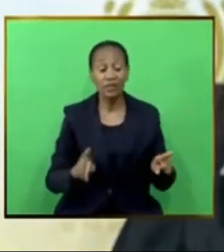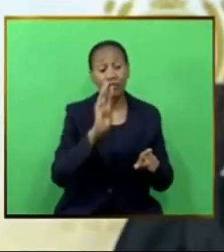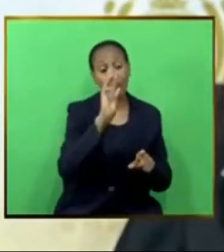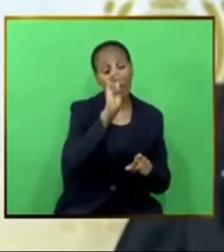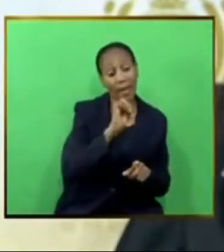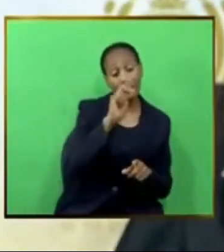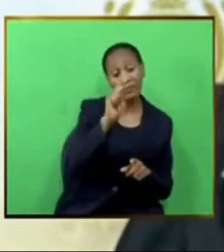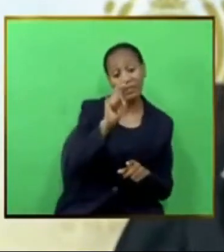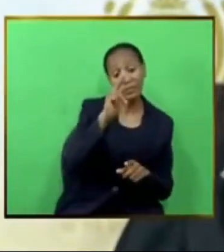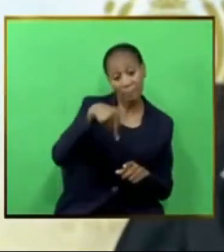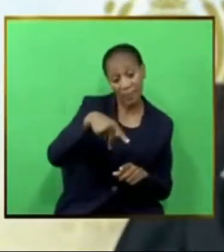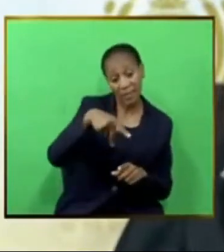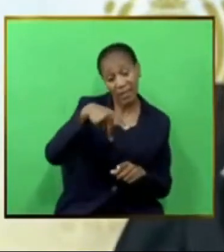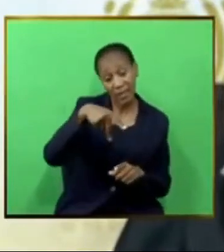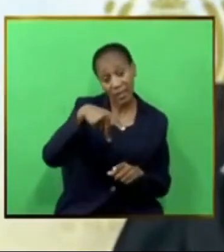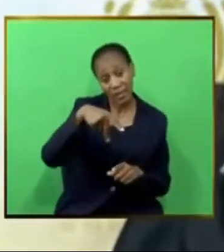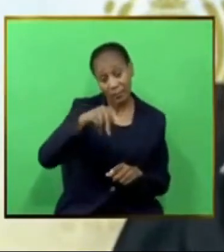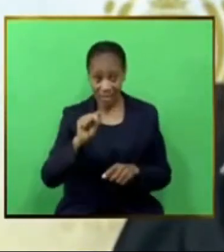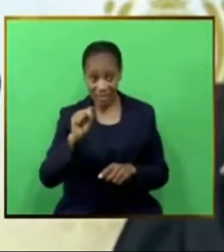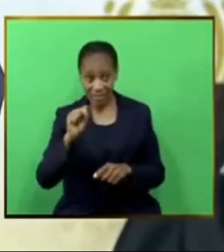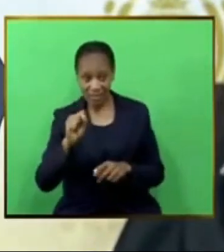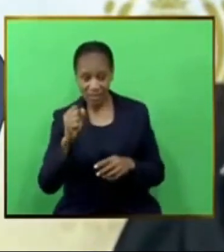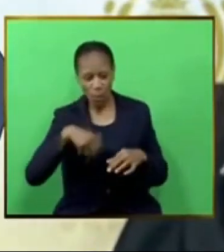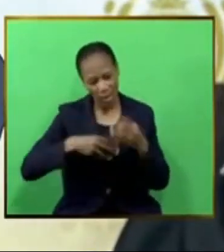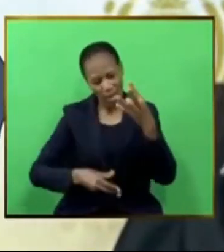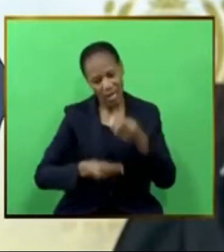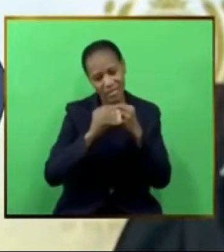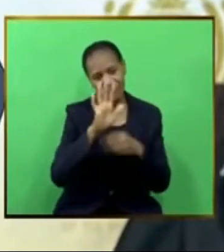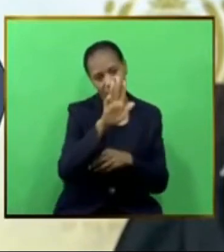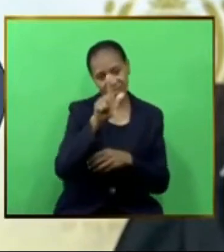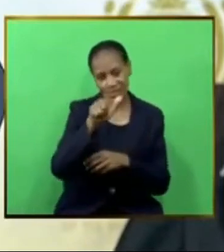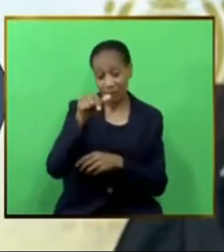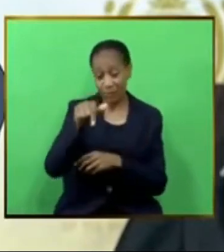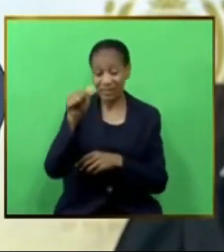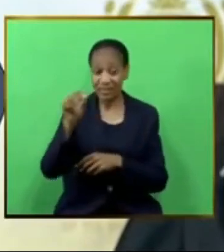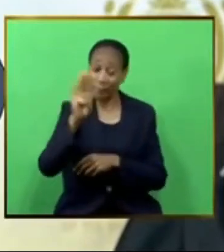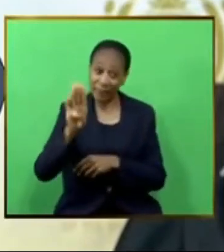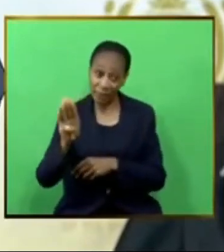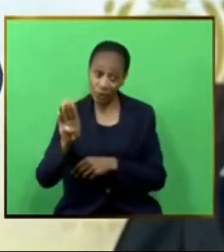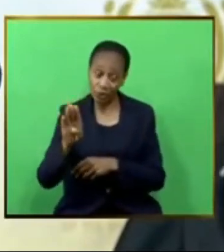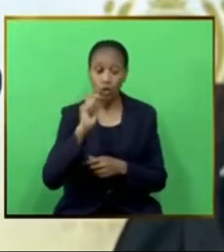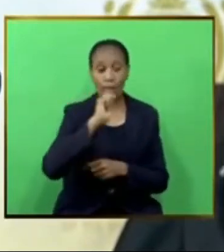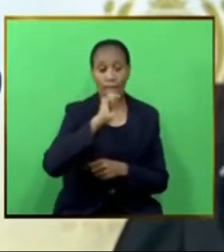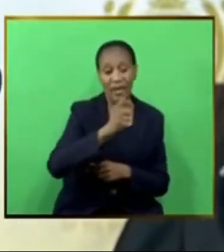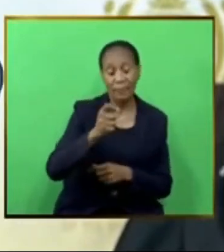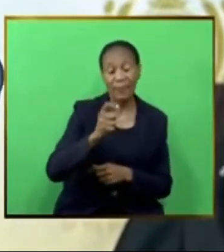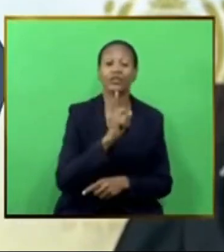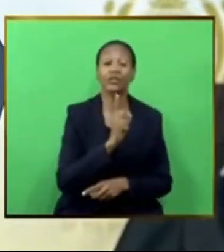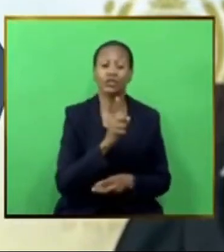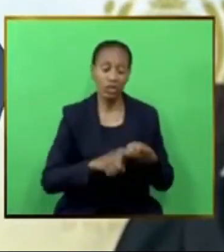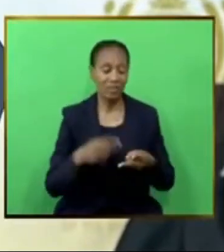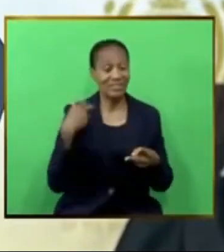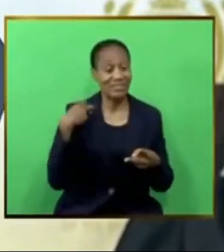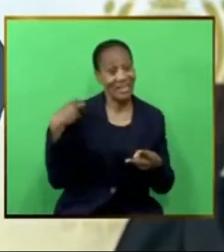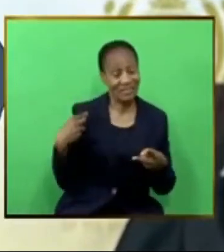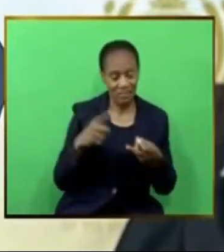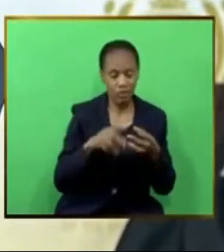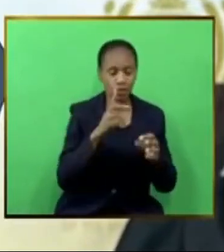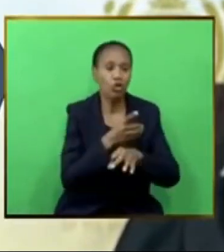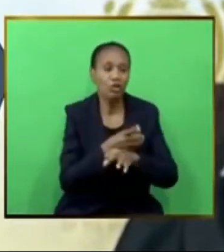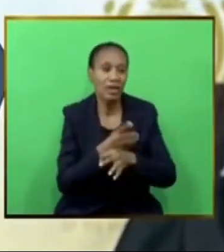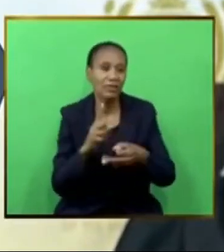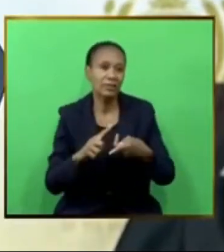statement, we are adding 57.6 billion to pay for the salaries of teachers, nurses,